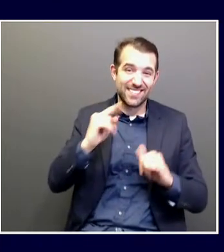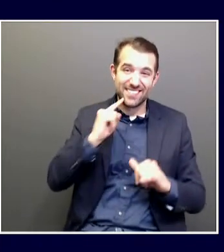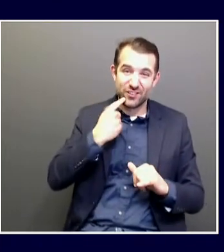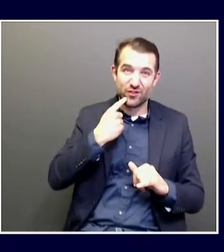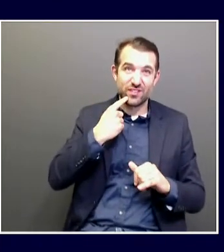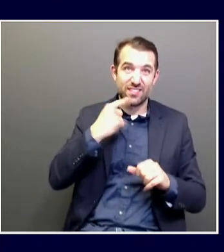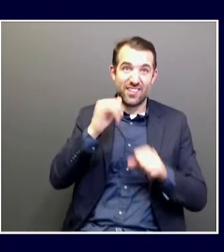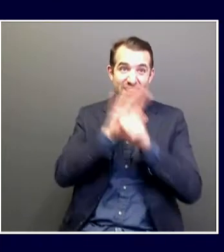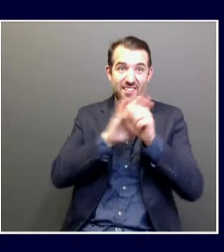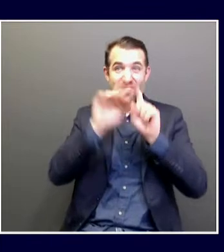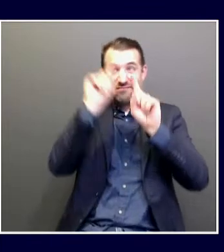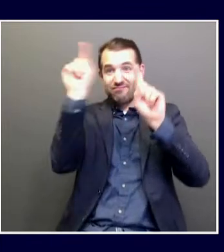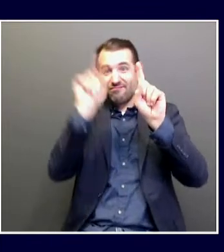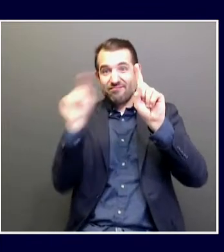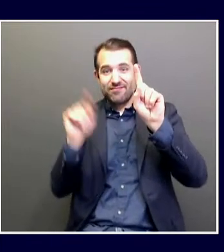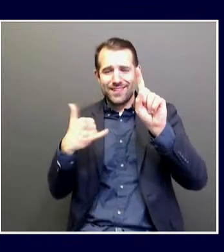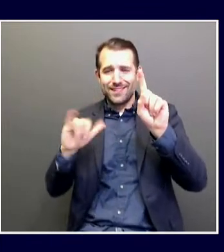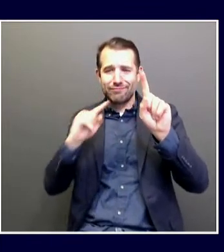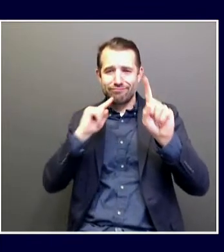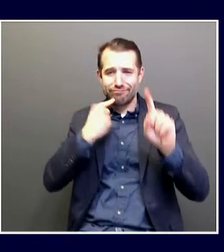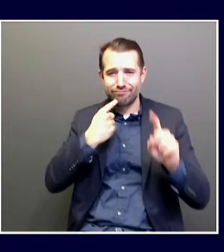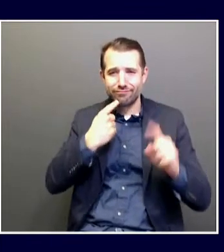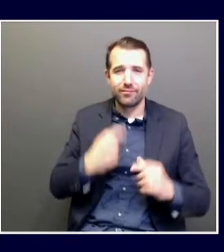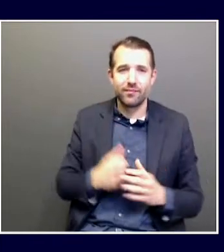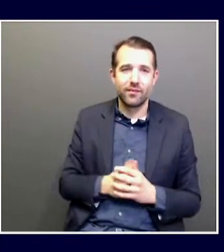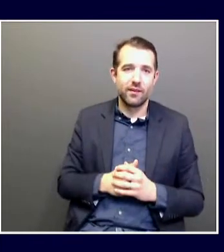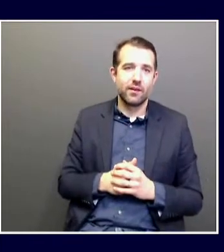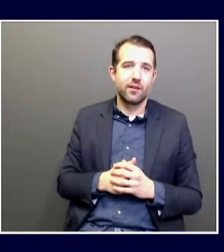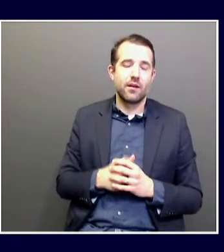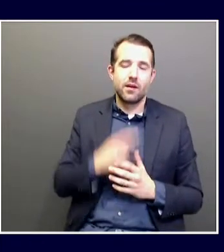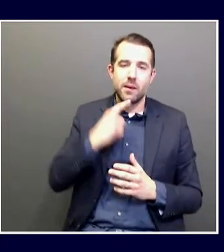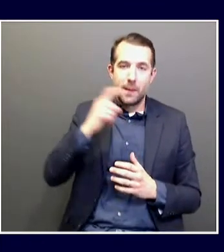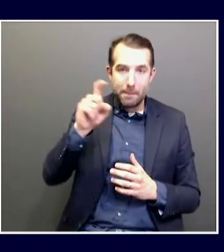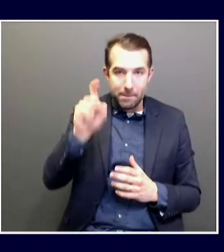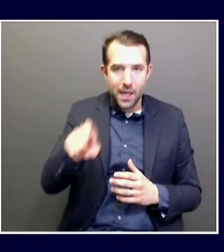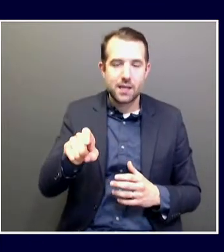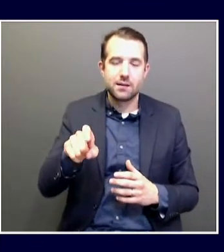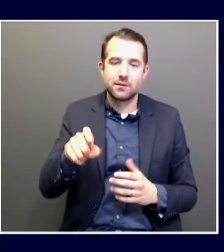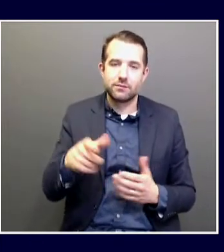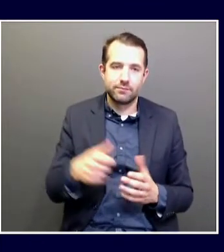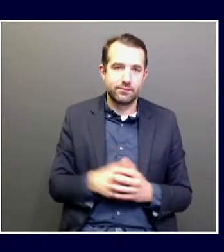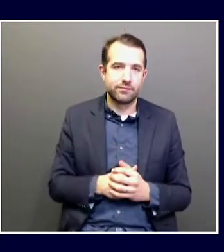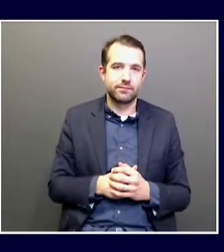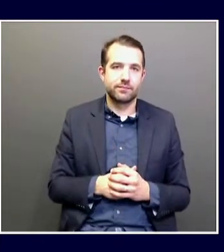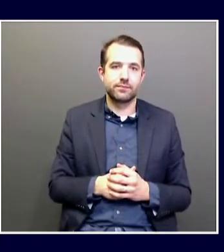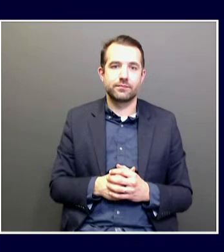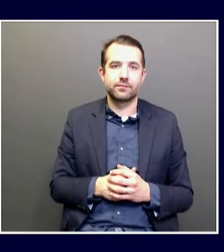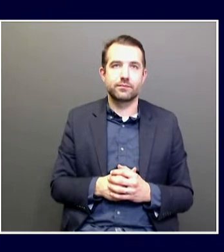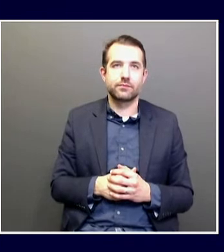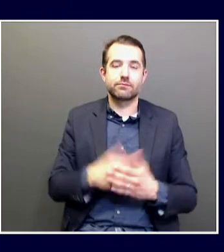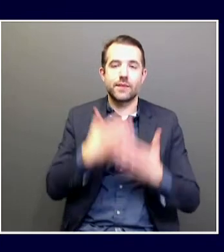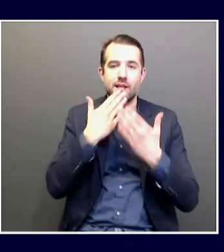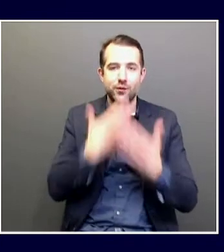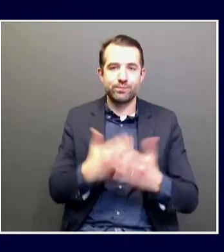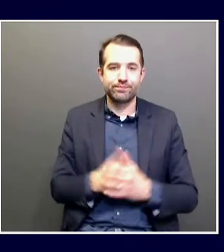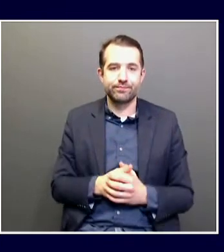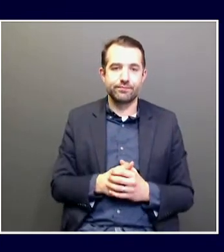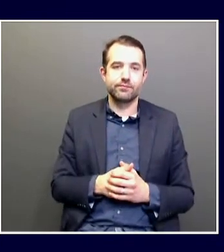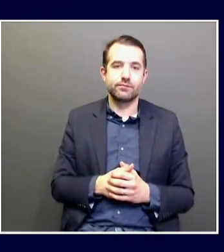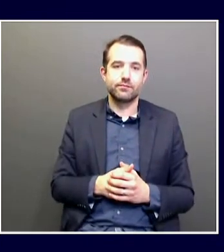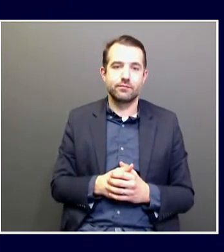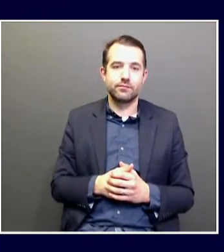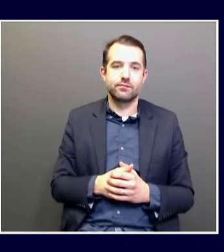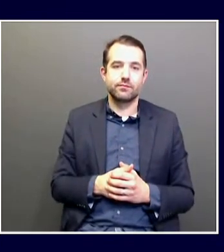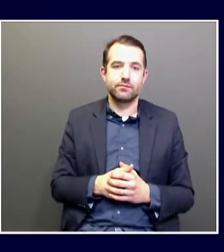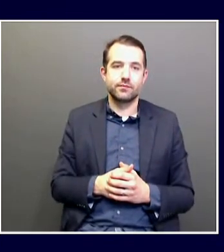that report, this is an opportunity to take action. Thank you, Dr. Shah. Yep, thank you.